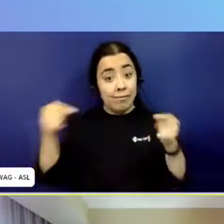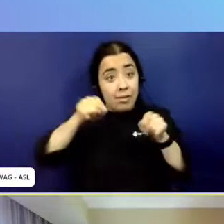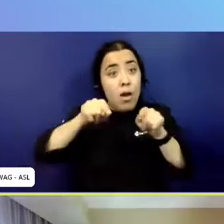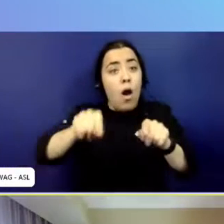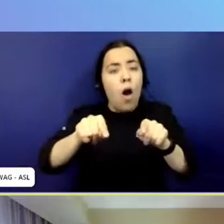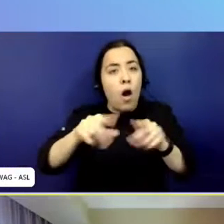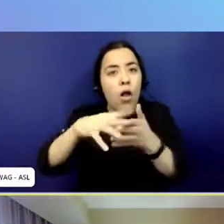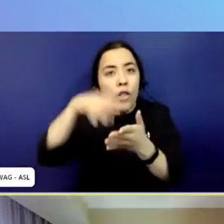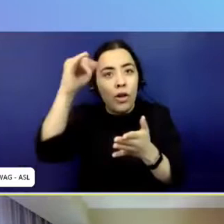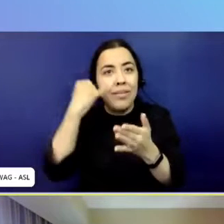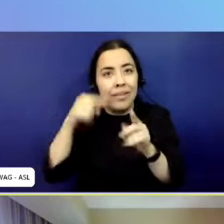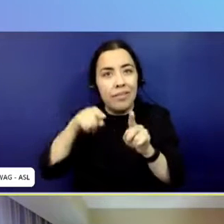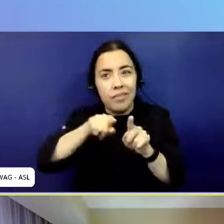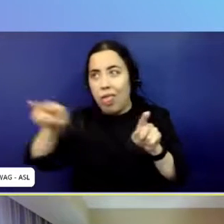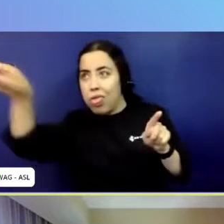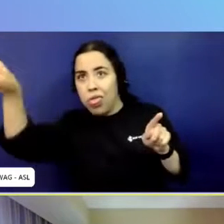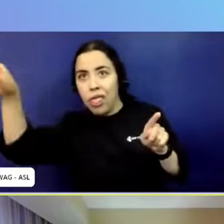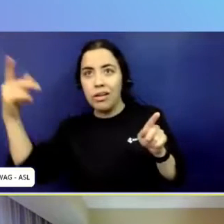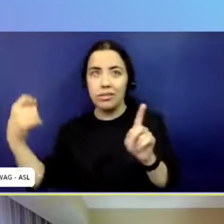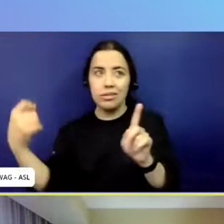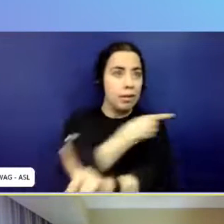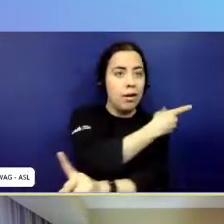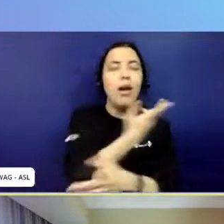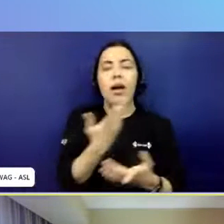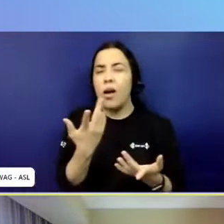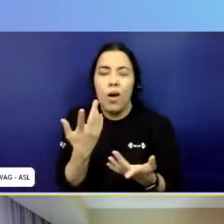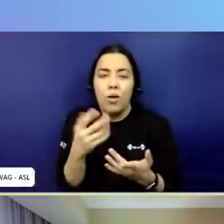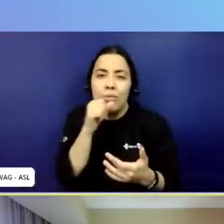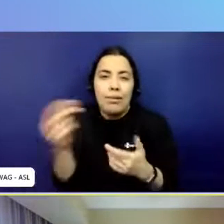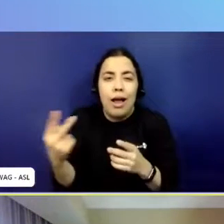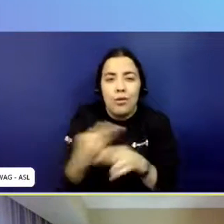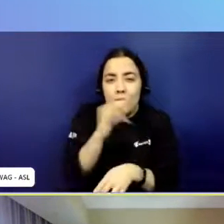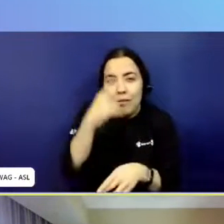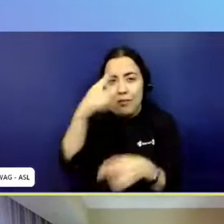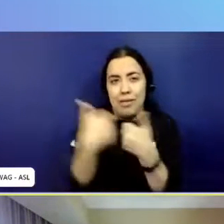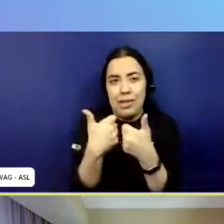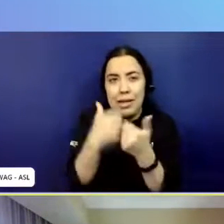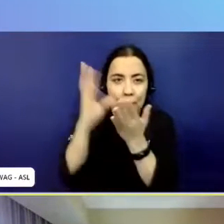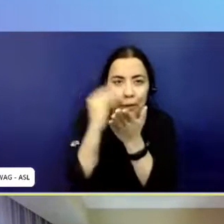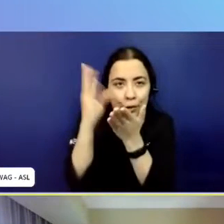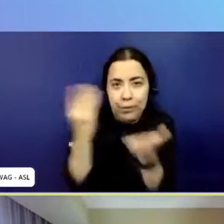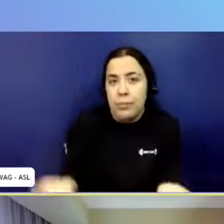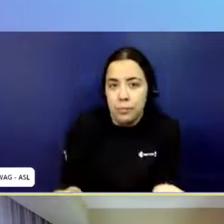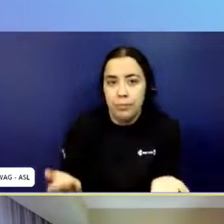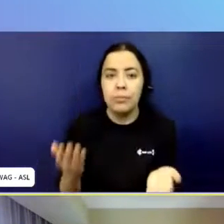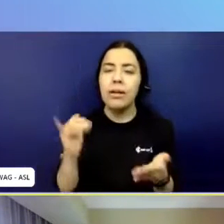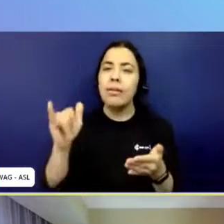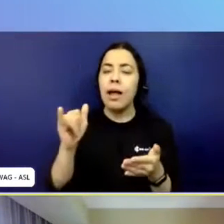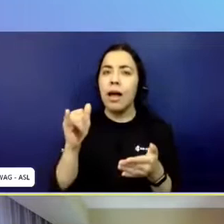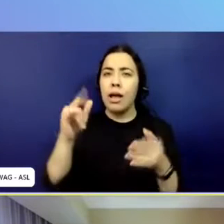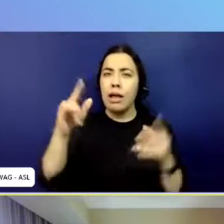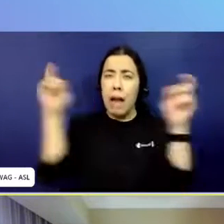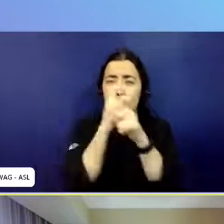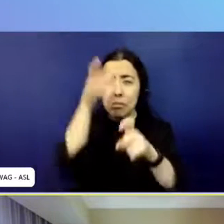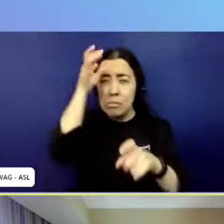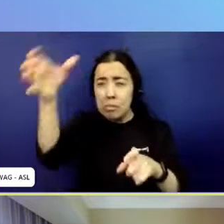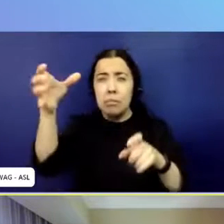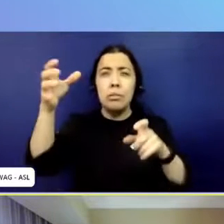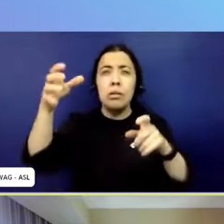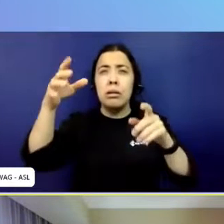really important, it's this concept of breaking complex topics into these little smaller bite-sized